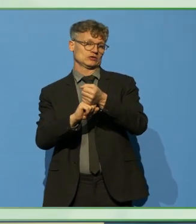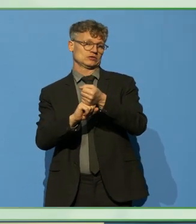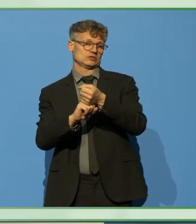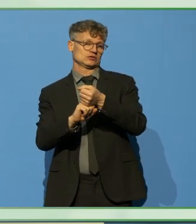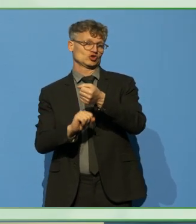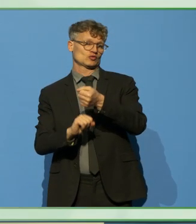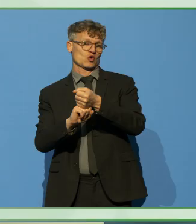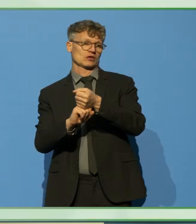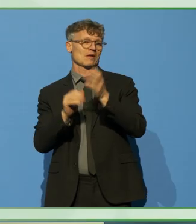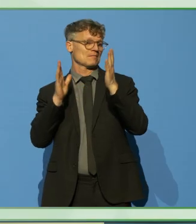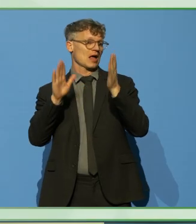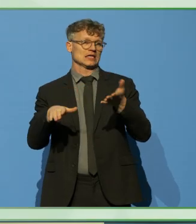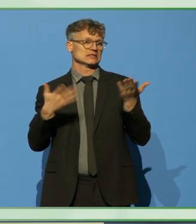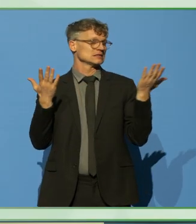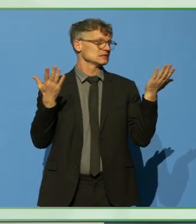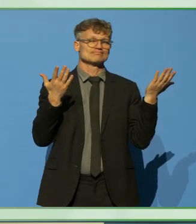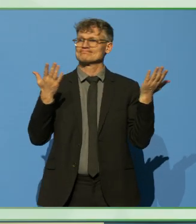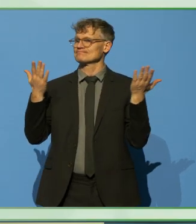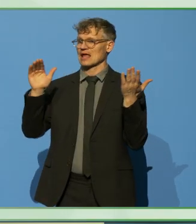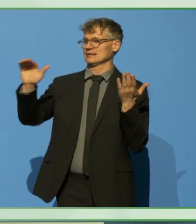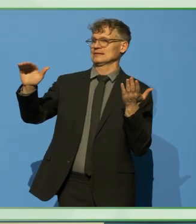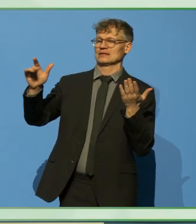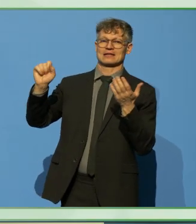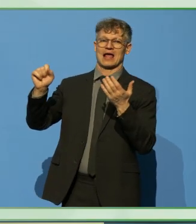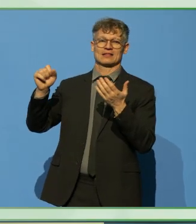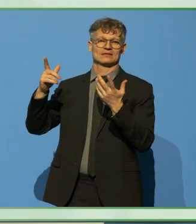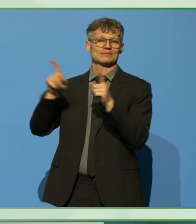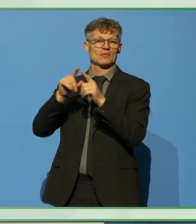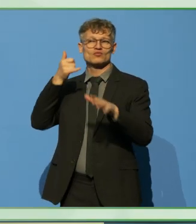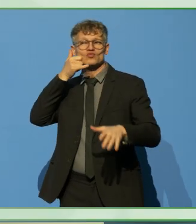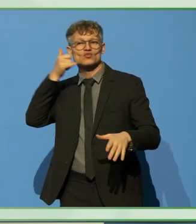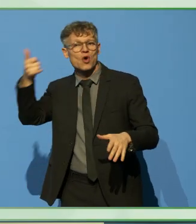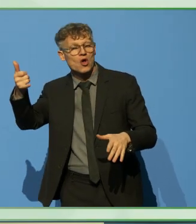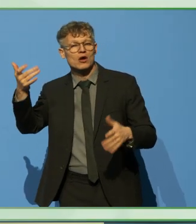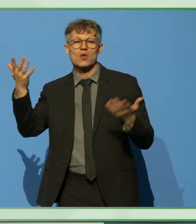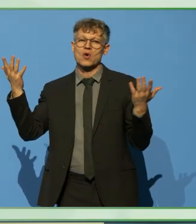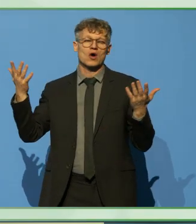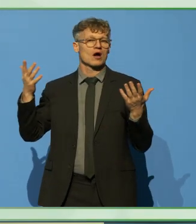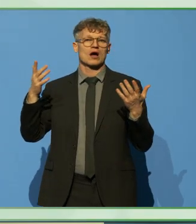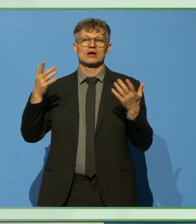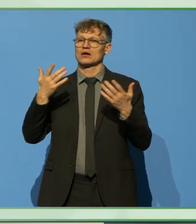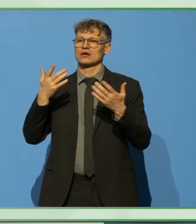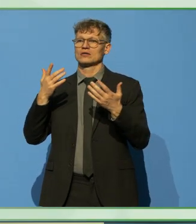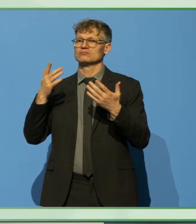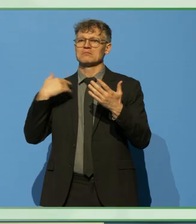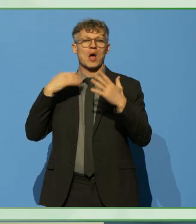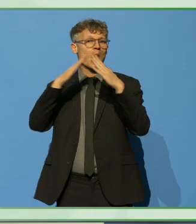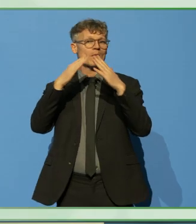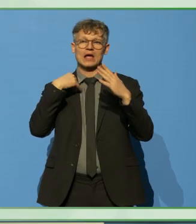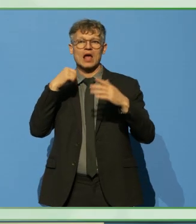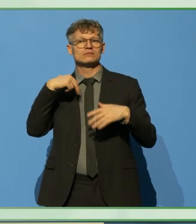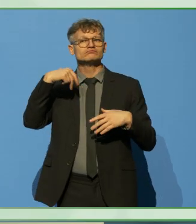to talk to, be it via telephone, be it somewhere close to your home where you